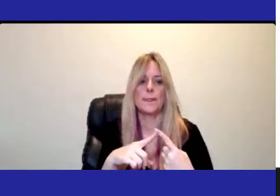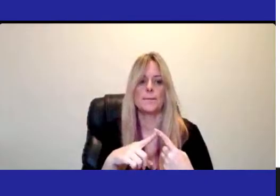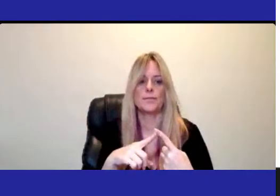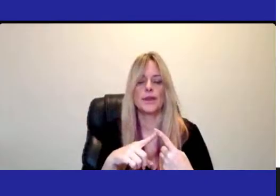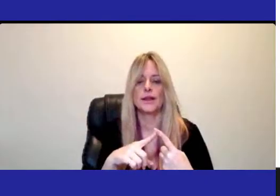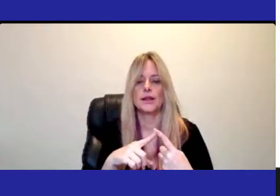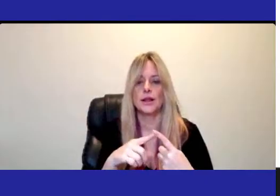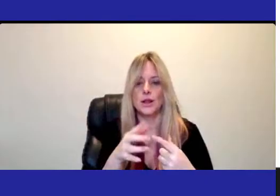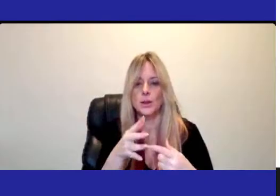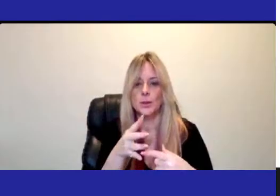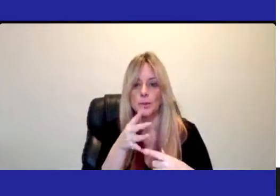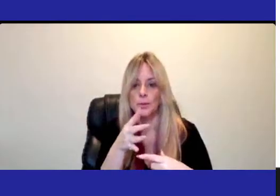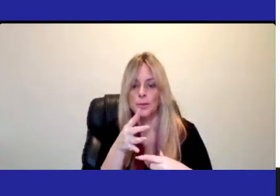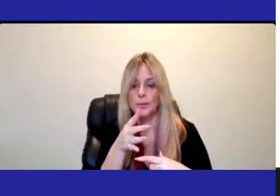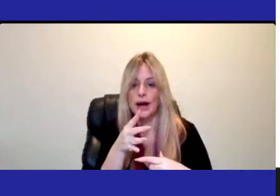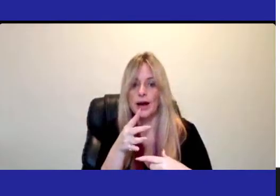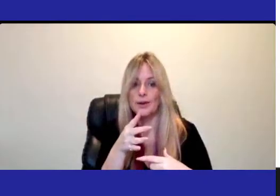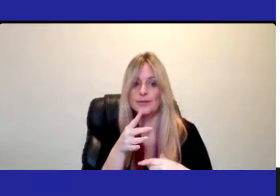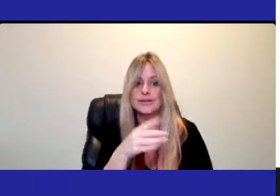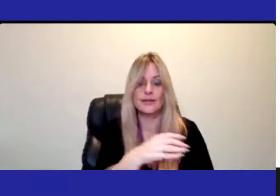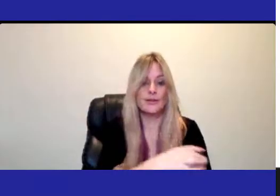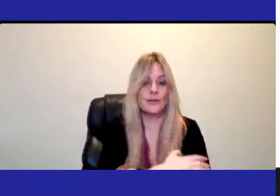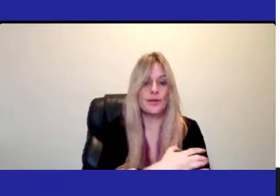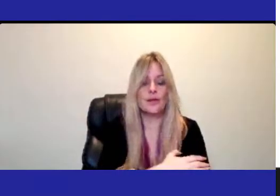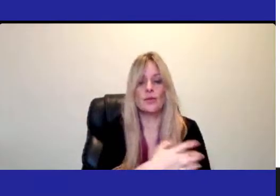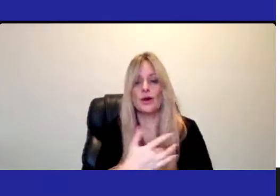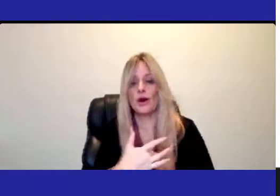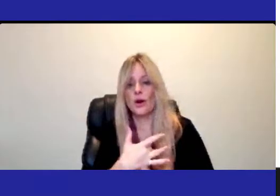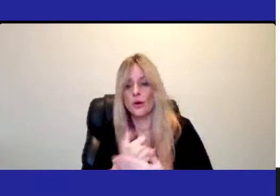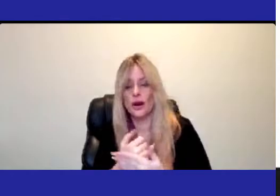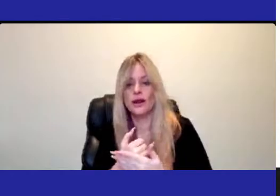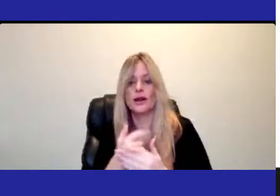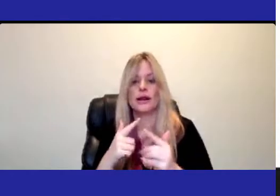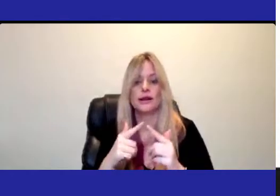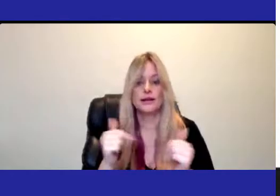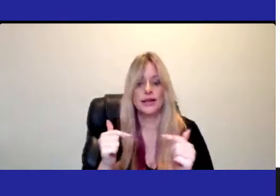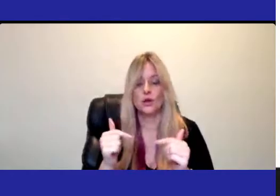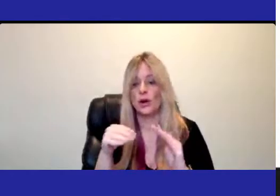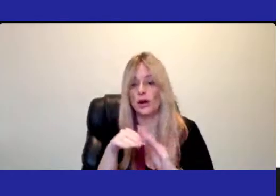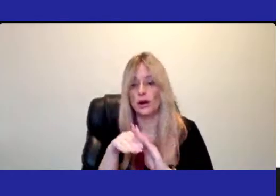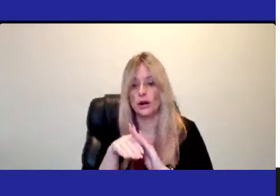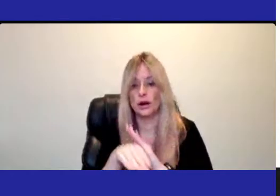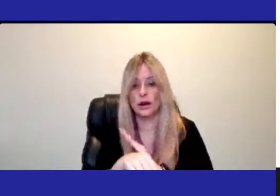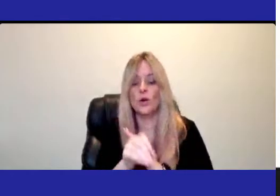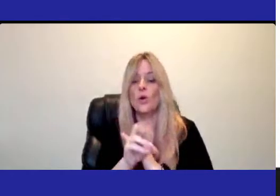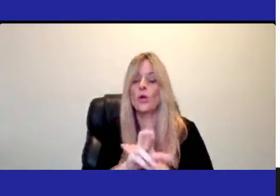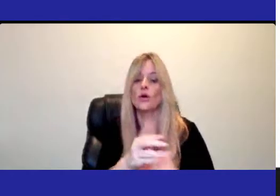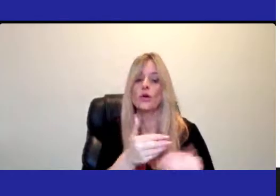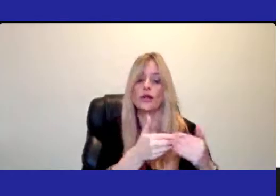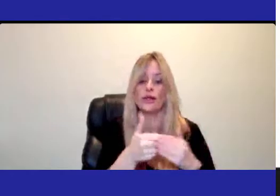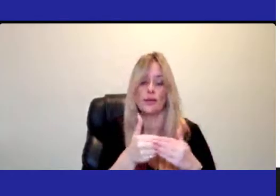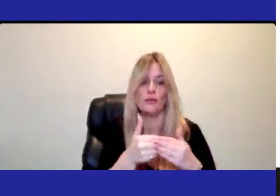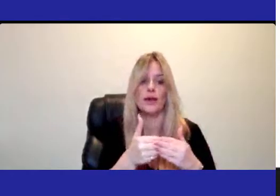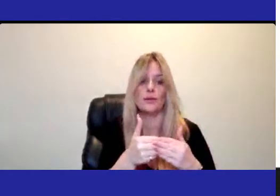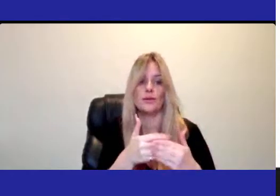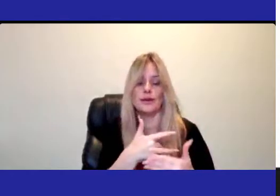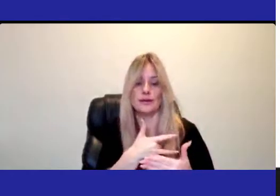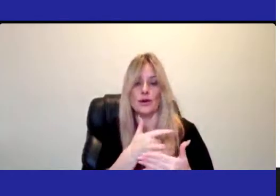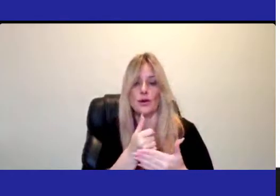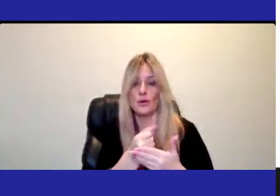maternal vital signs are worsening and or when the fetal heart rate tracing is